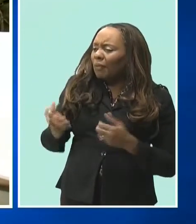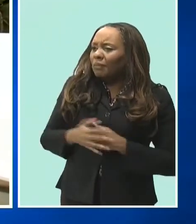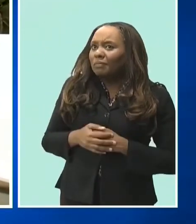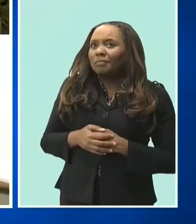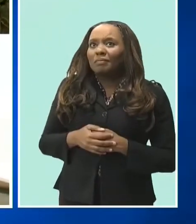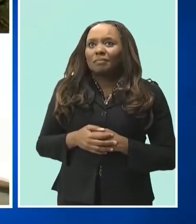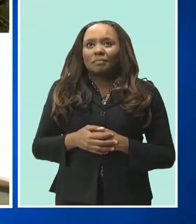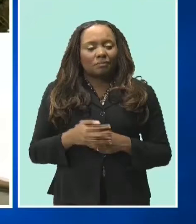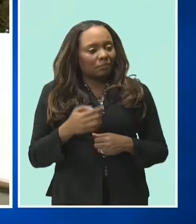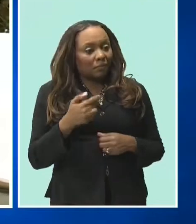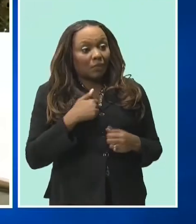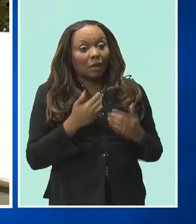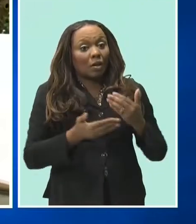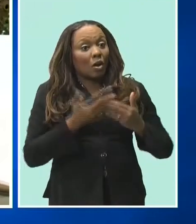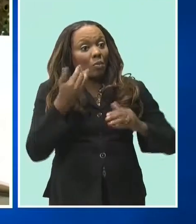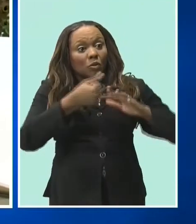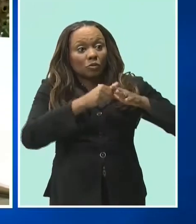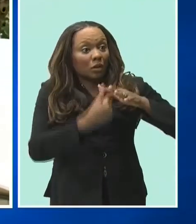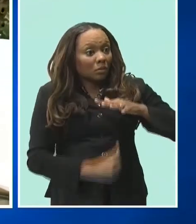Nearly drowned.